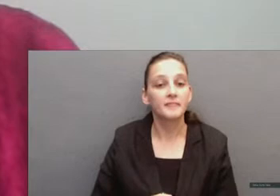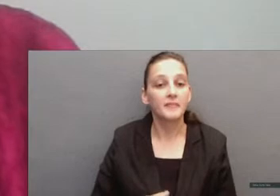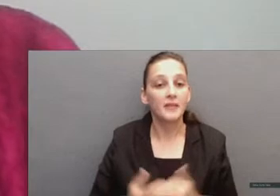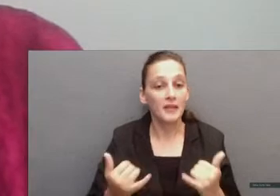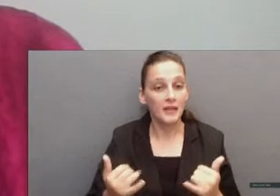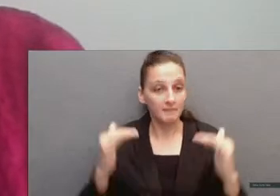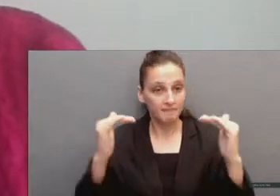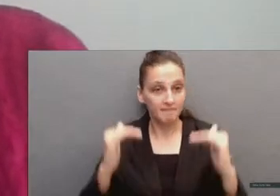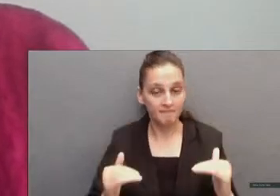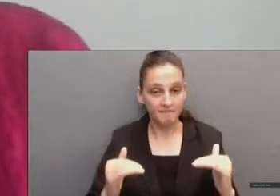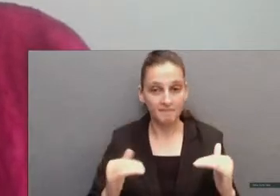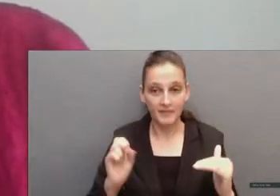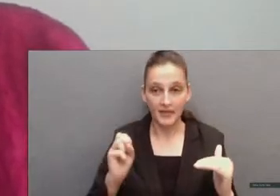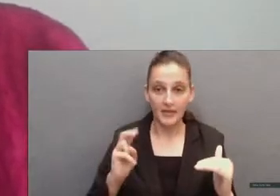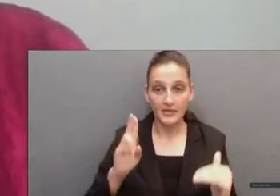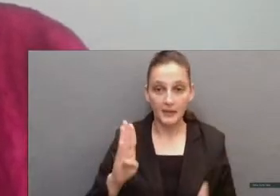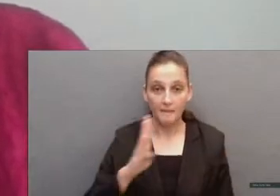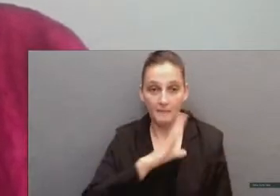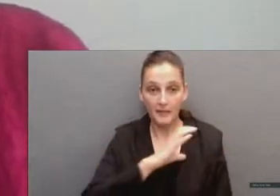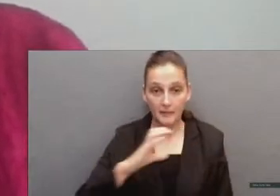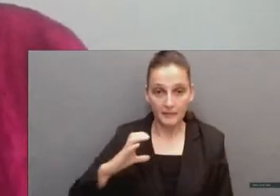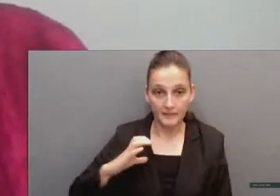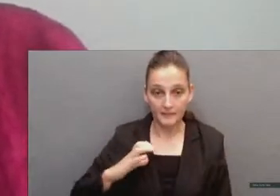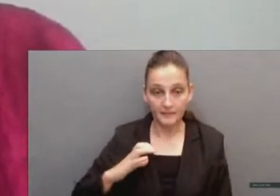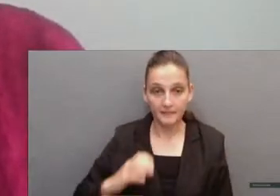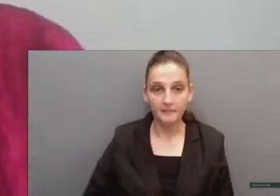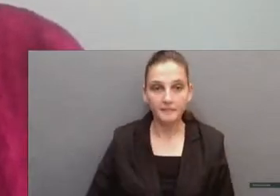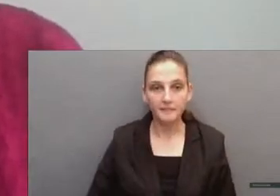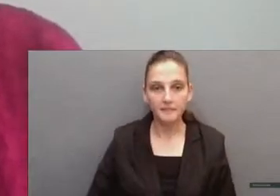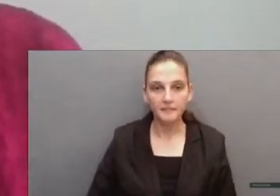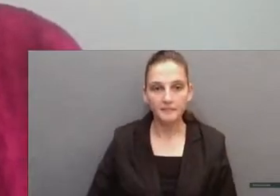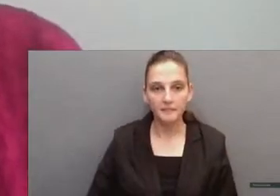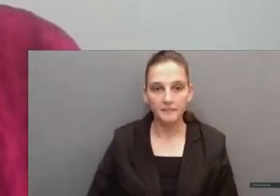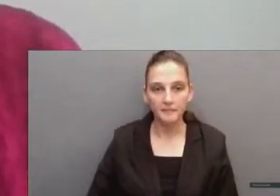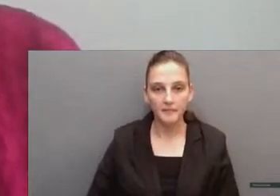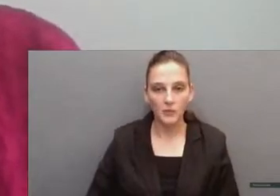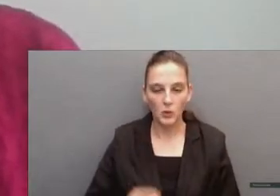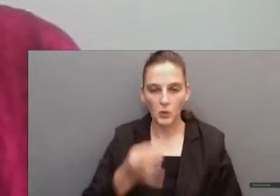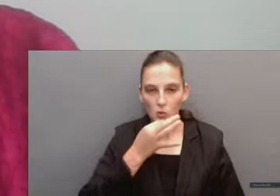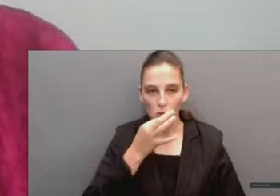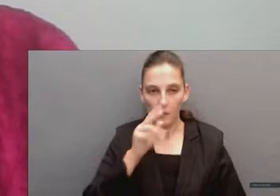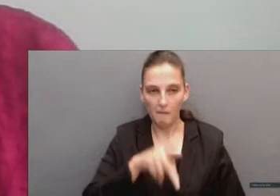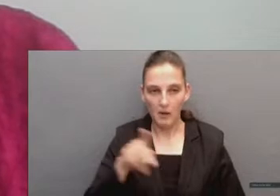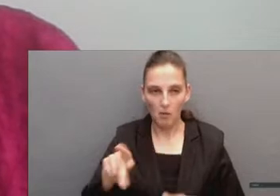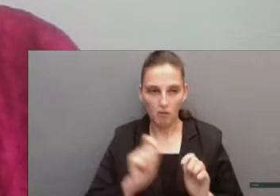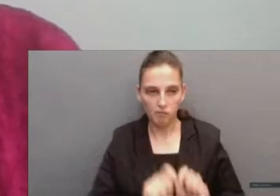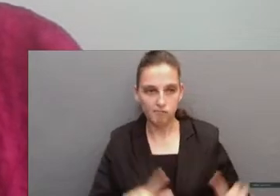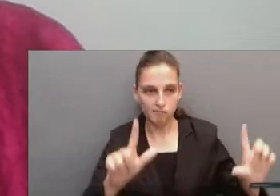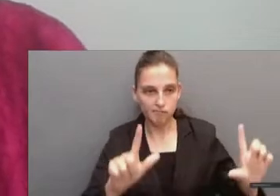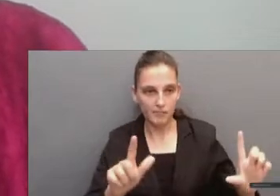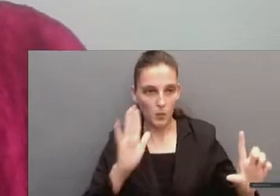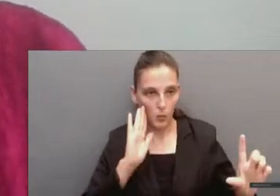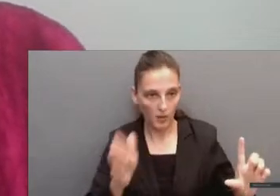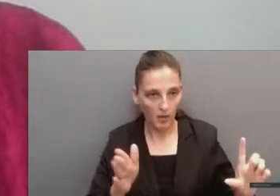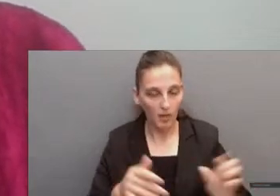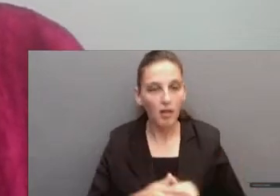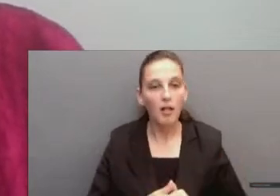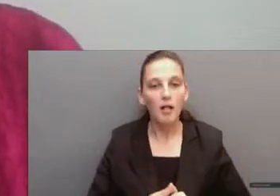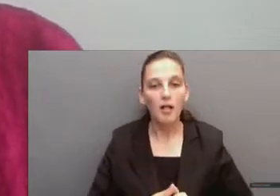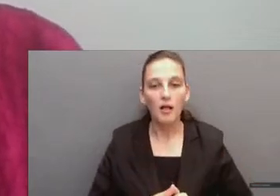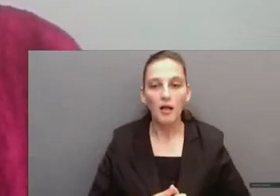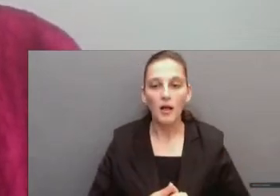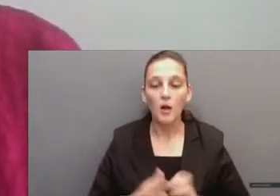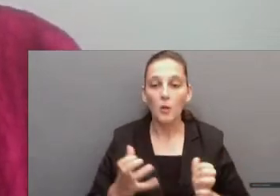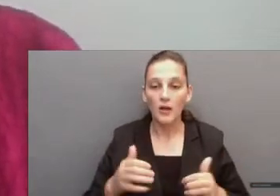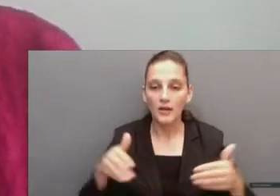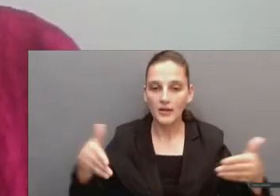next subcommittee. As we are about to show the slides, I want to take this time to